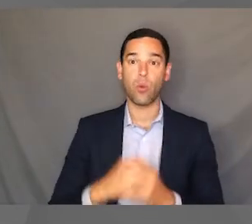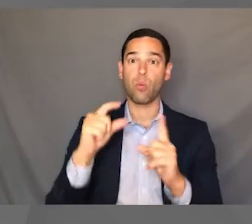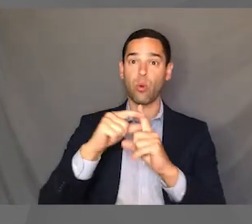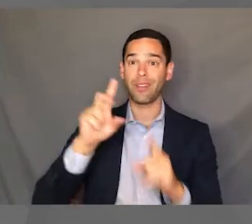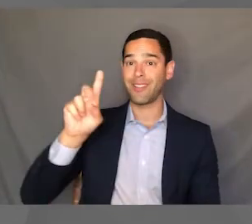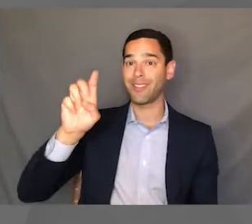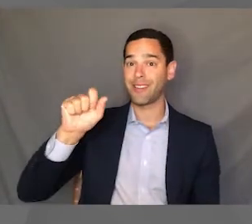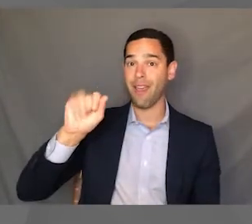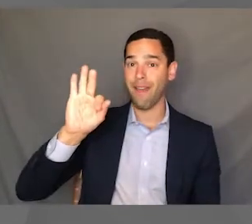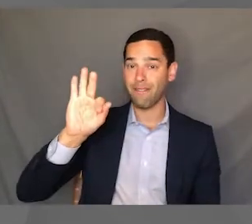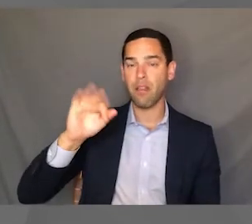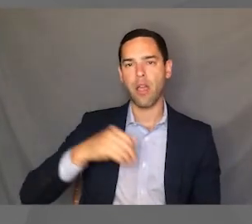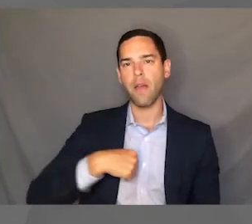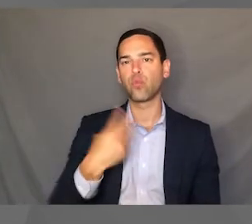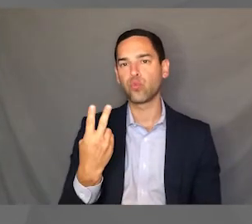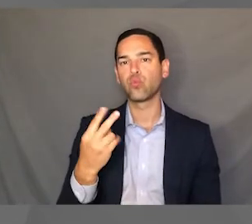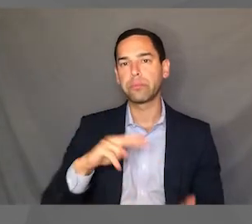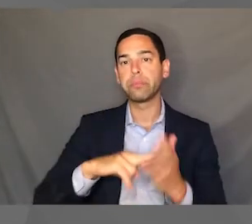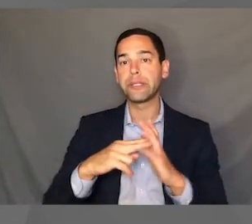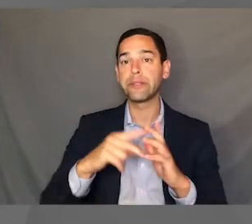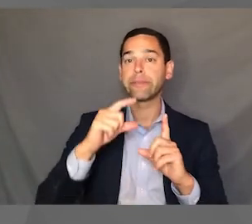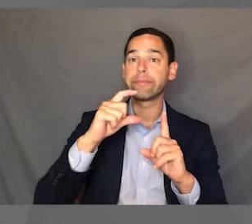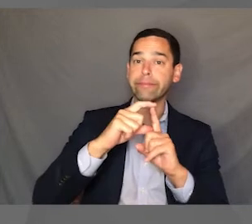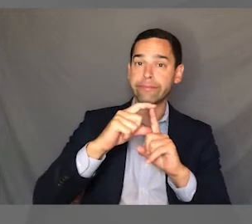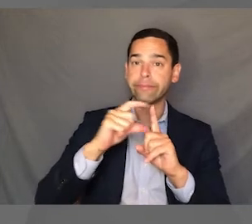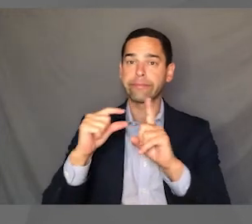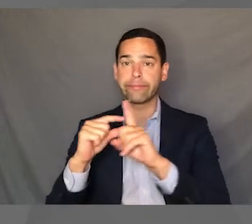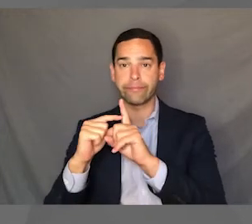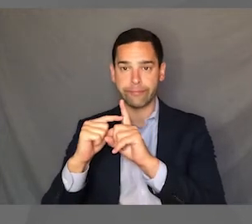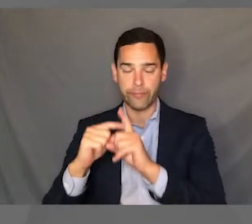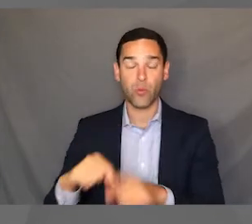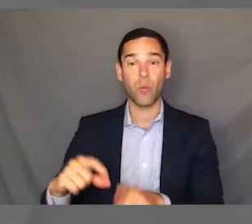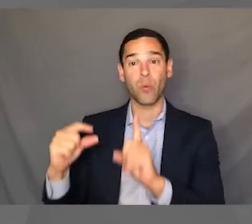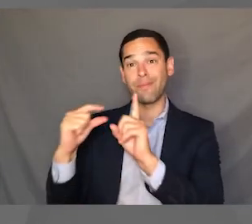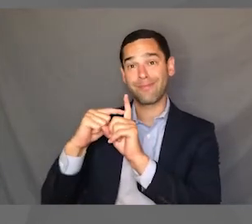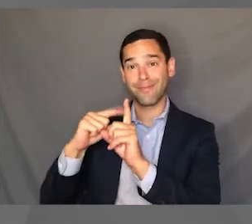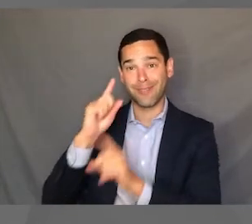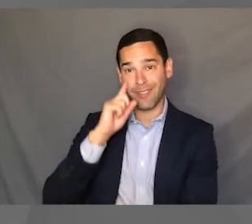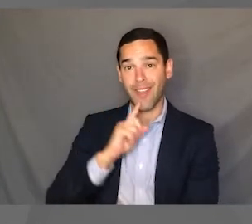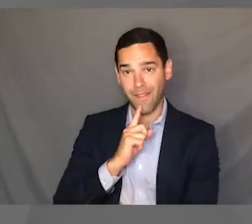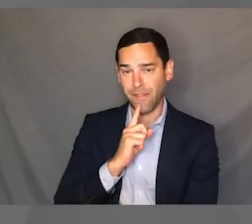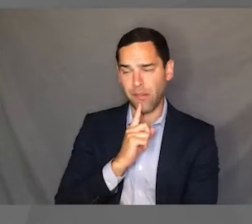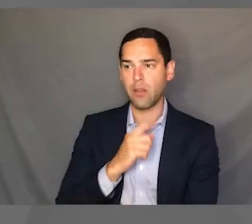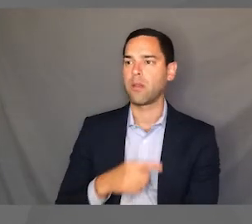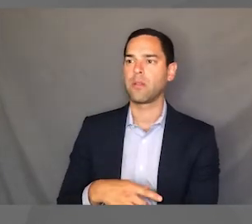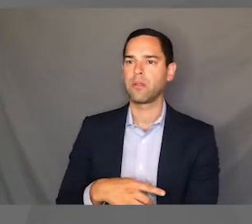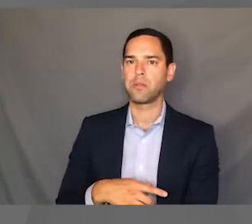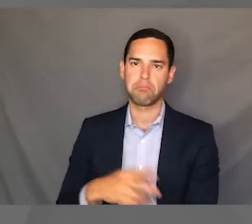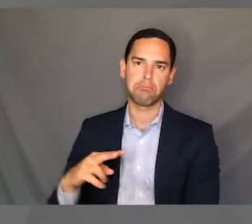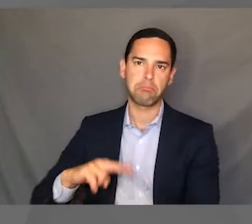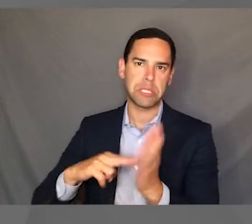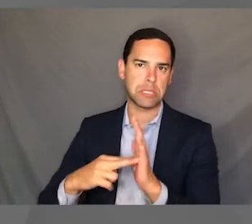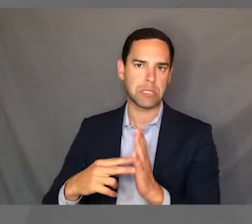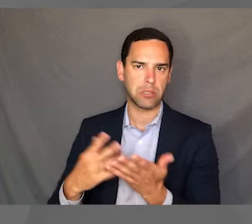things. There's little d deaf and big D deaf. So little d deaf it refers to the